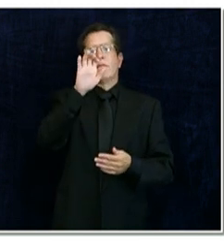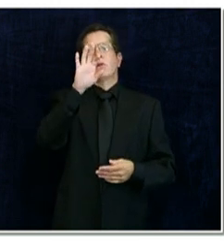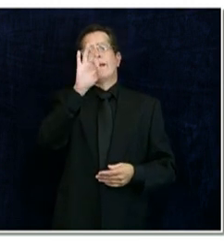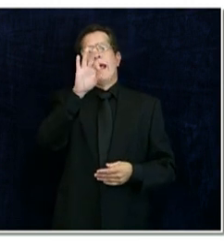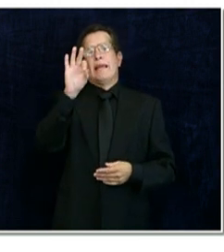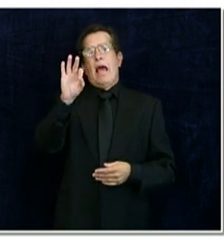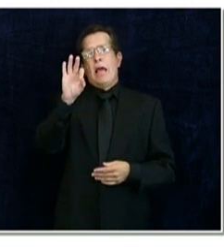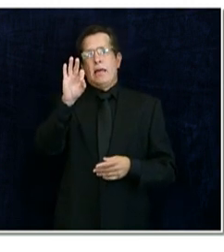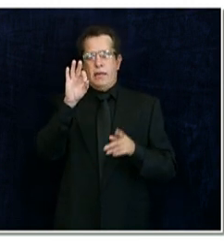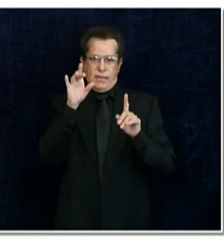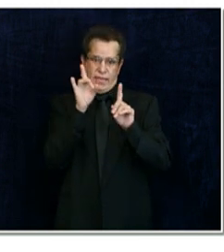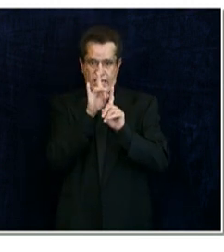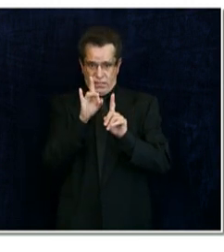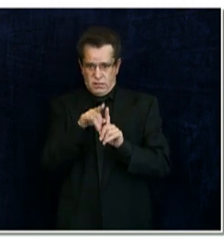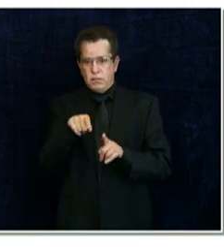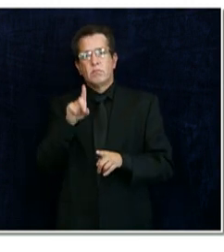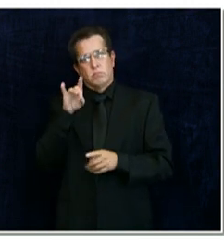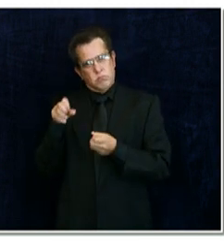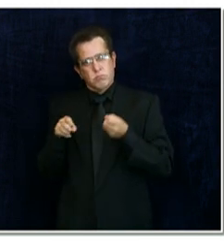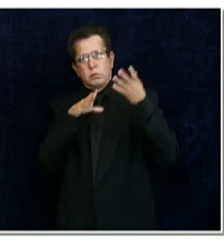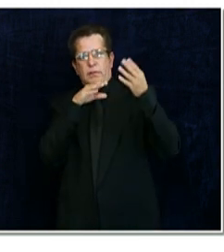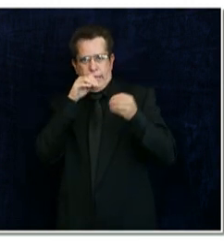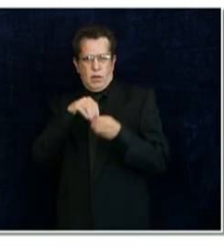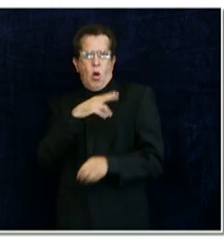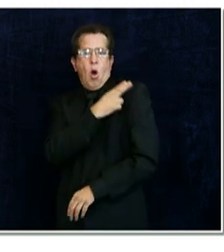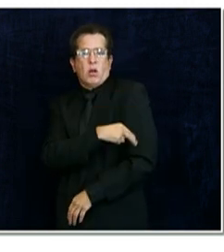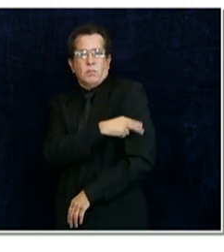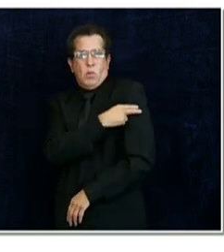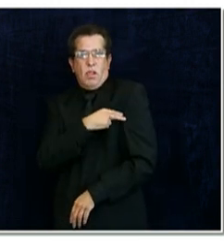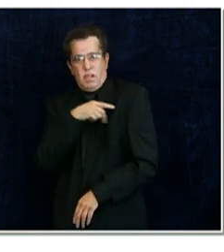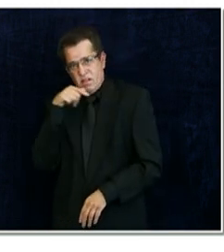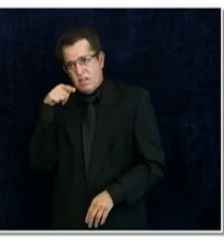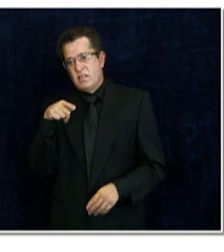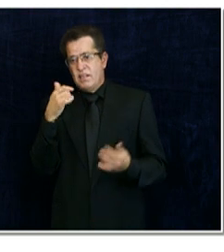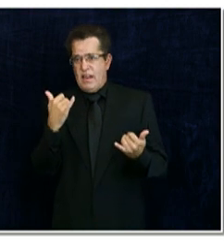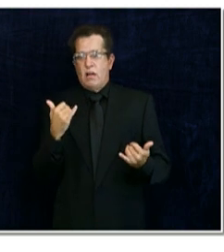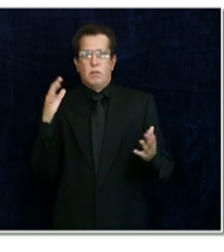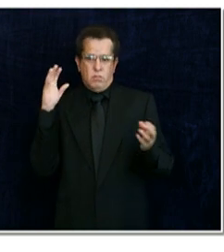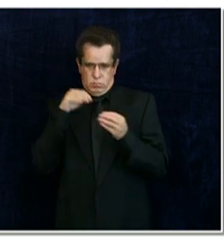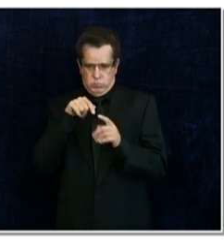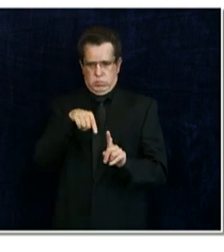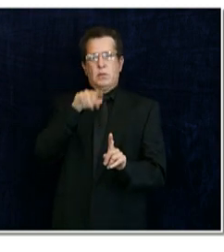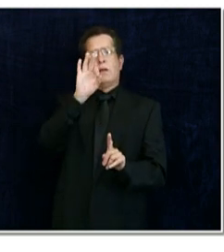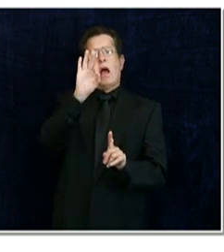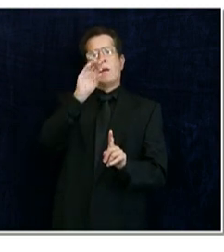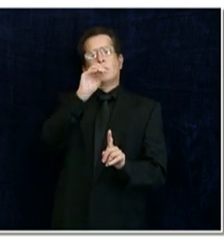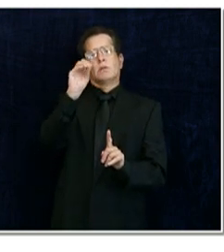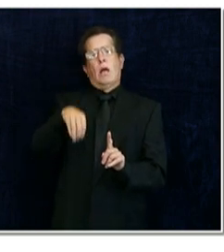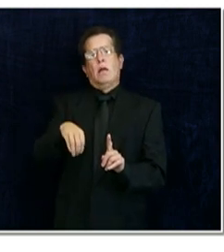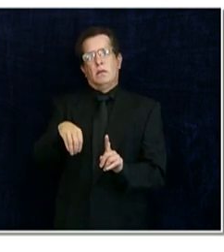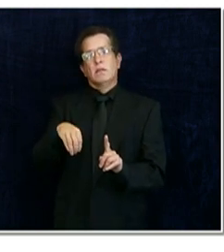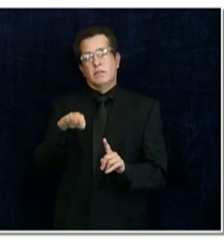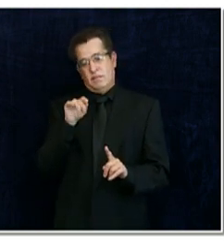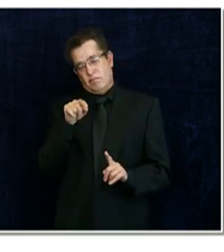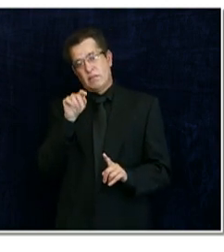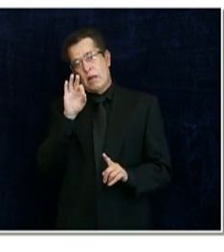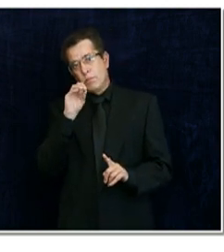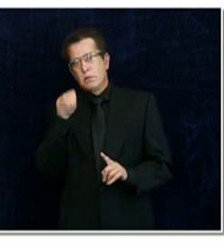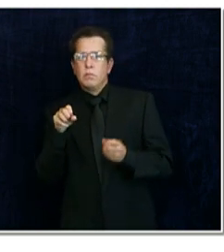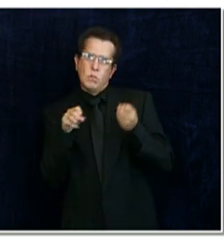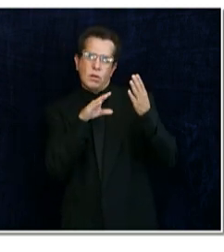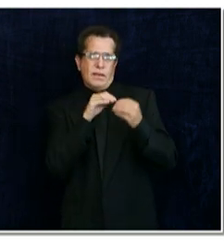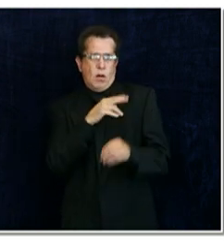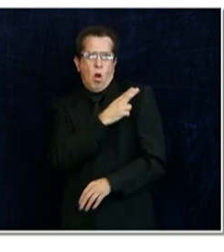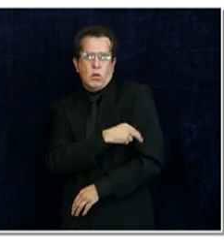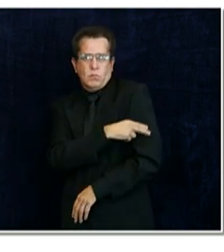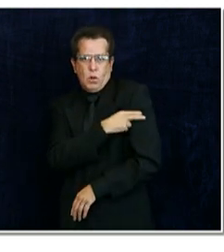2,599 cases that have been hospitalized, and this is holding at about 9% of the total number of cases. Of